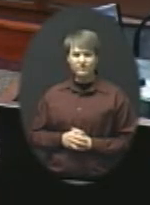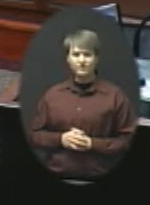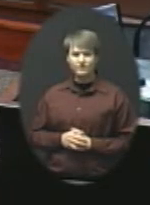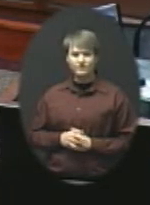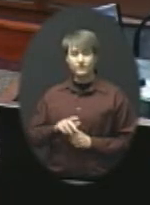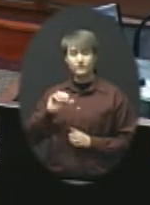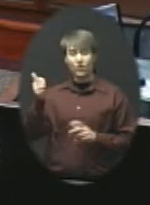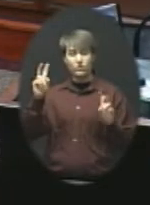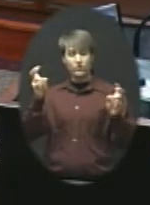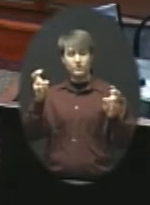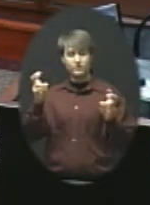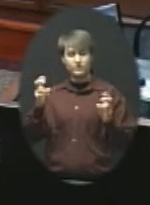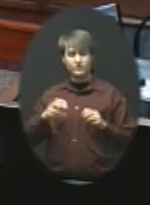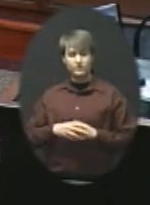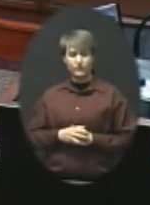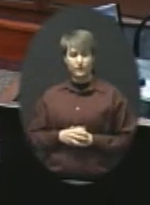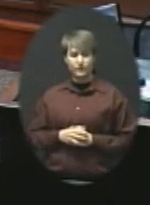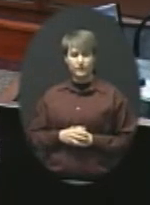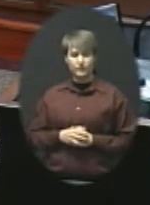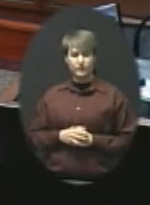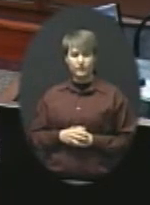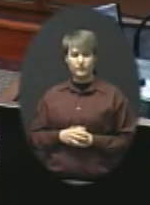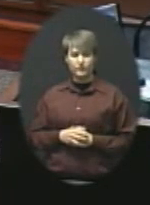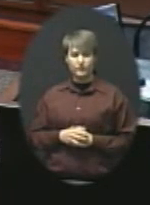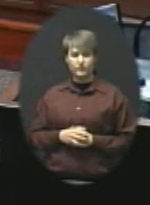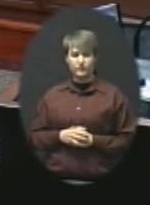Bye. Other topics?